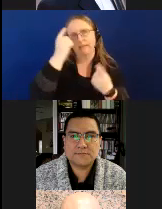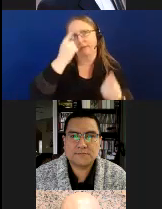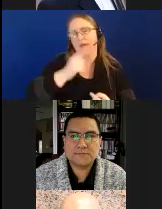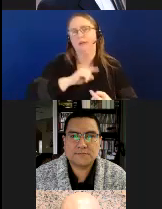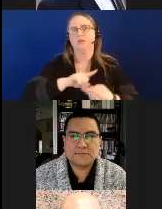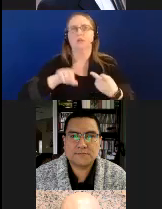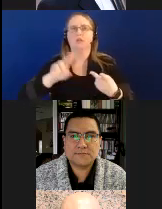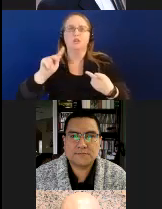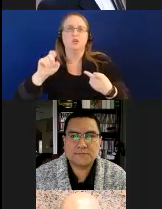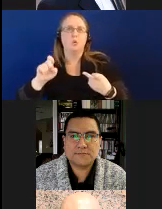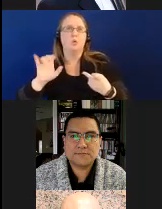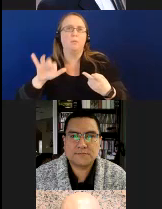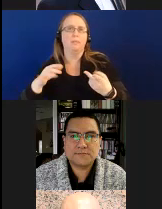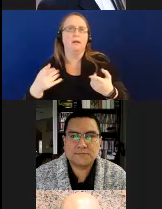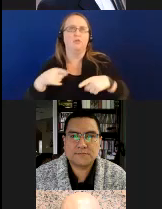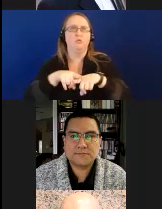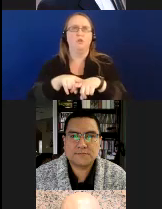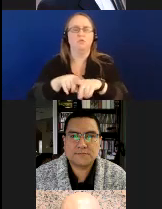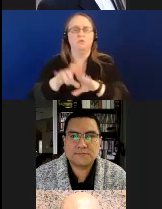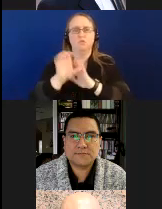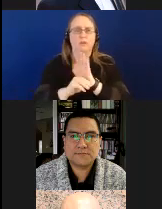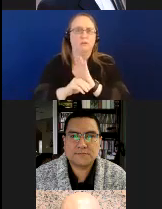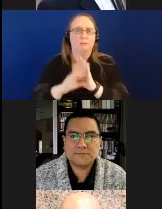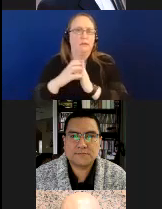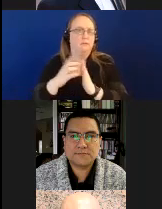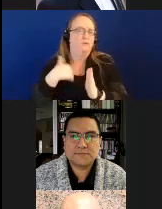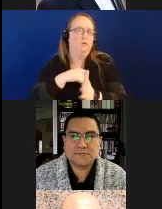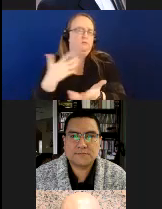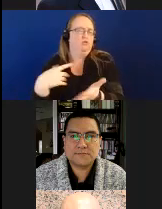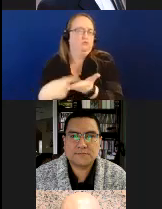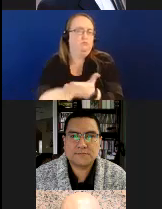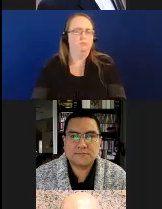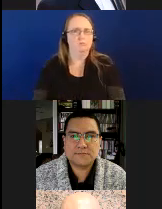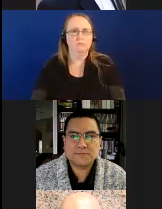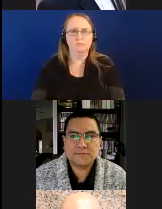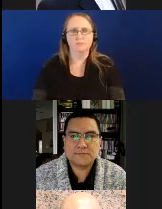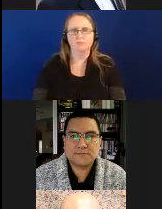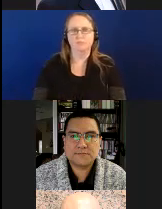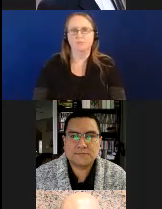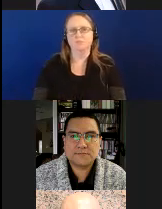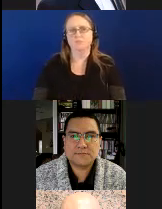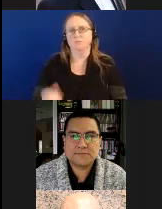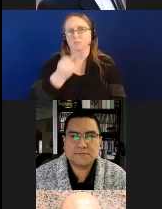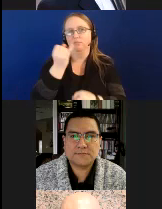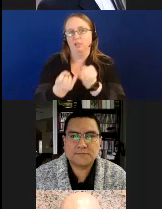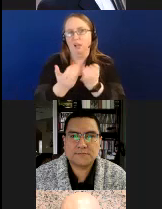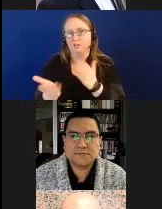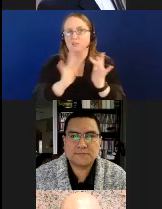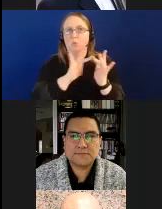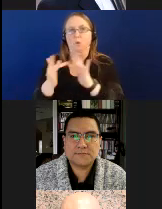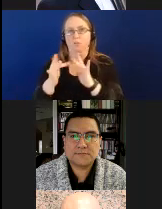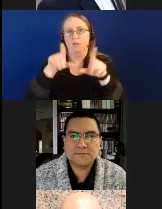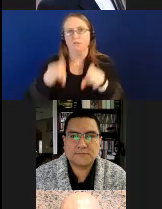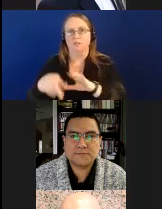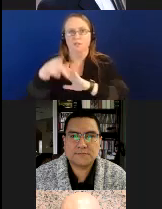about the cross-curricular passages that we talked about earlier. Last thing is the online testing